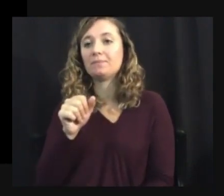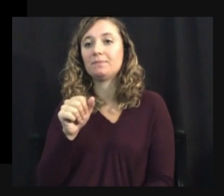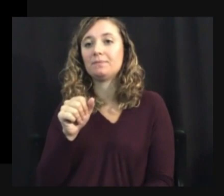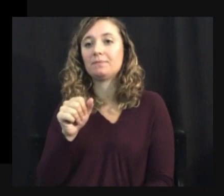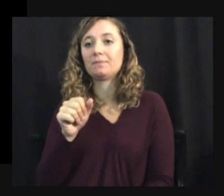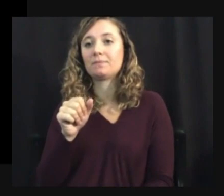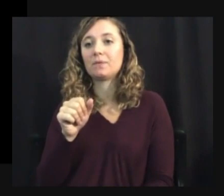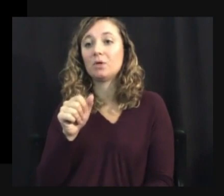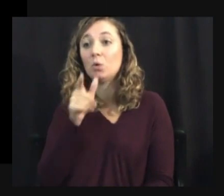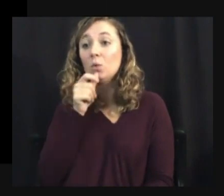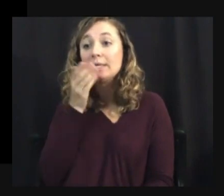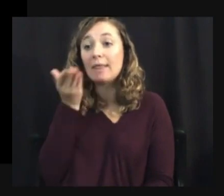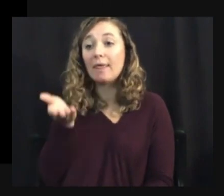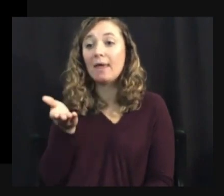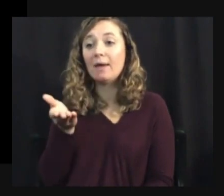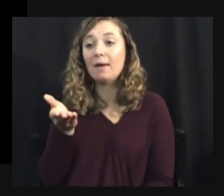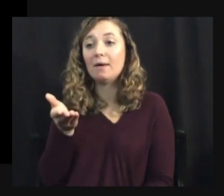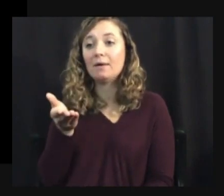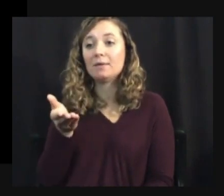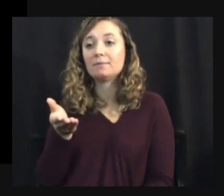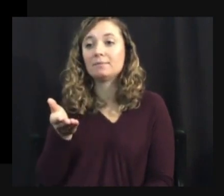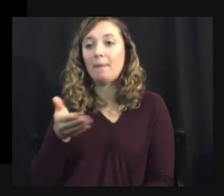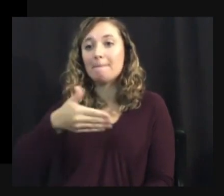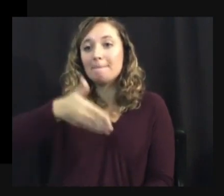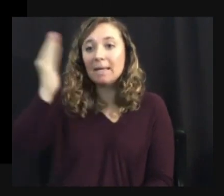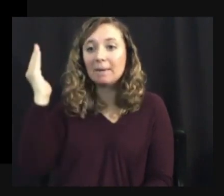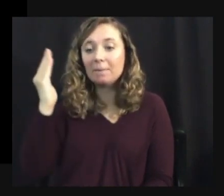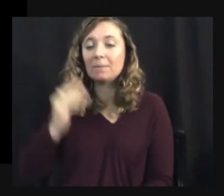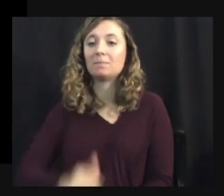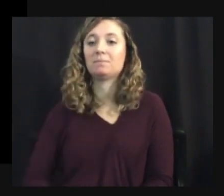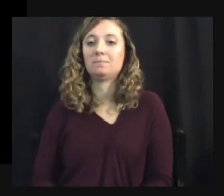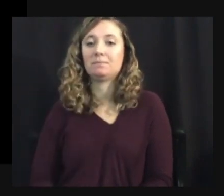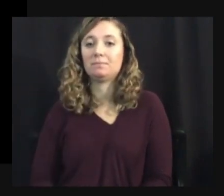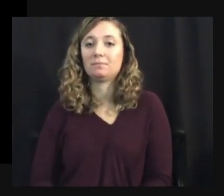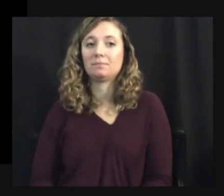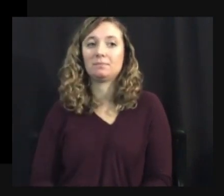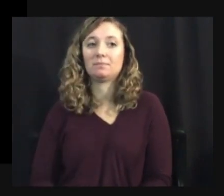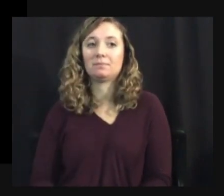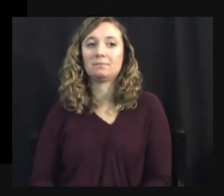Who's there? Peekaboo!